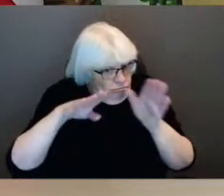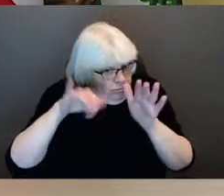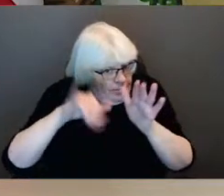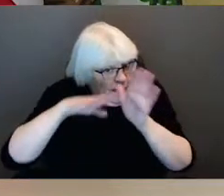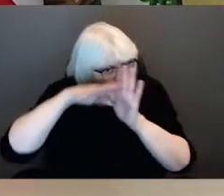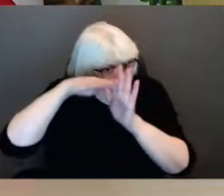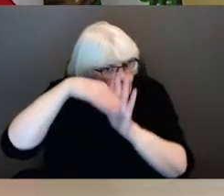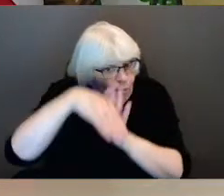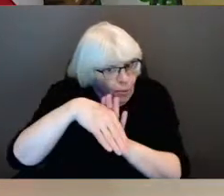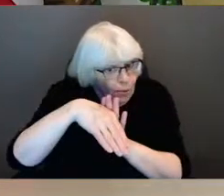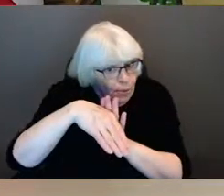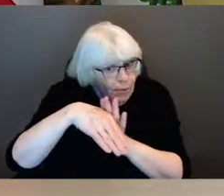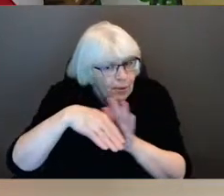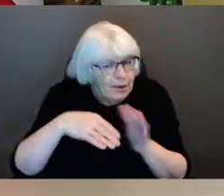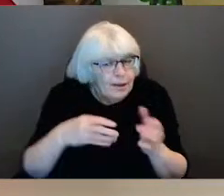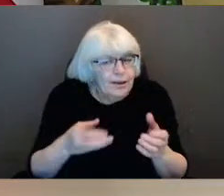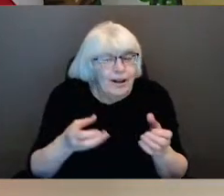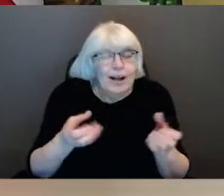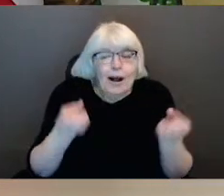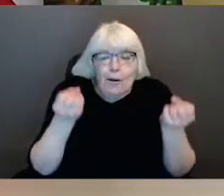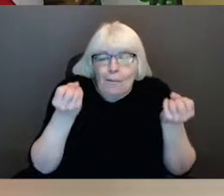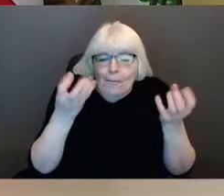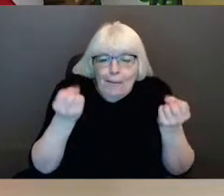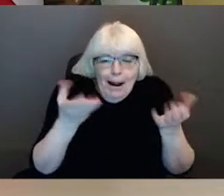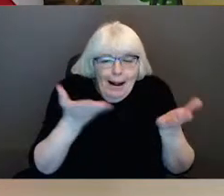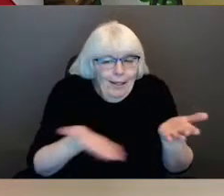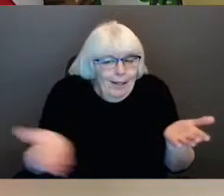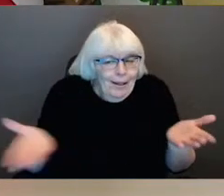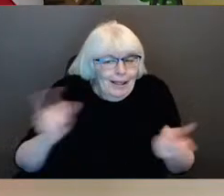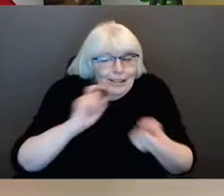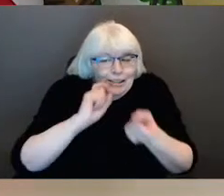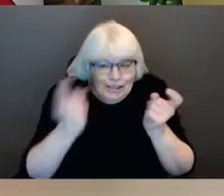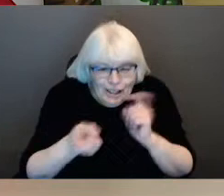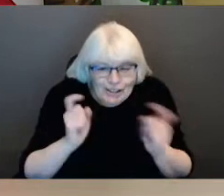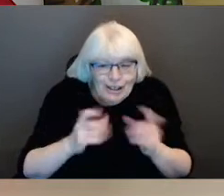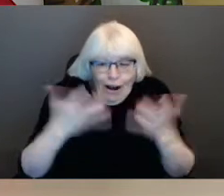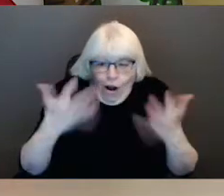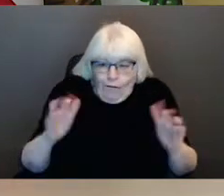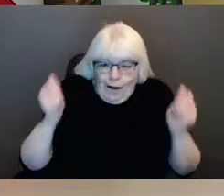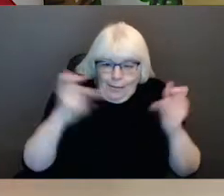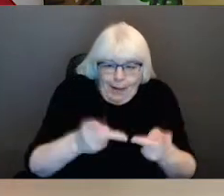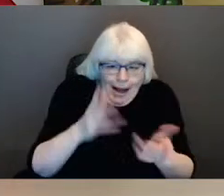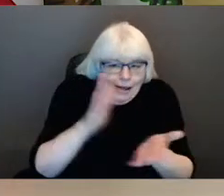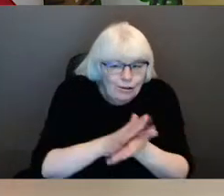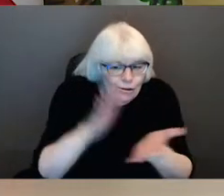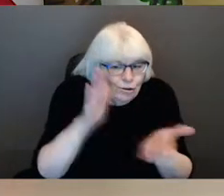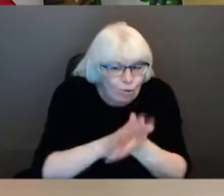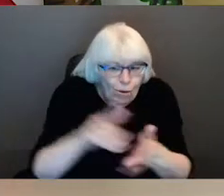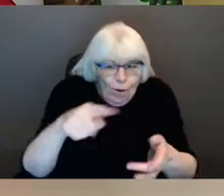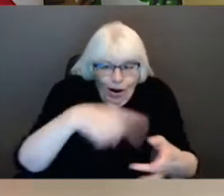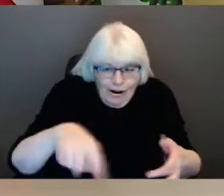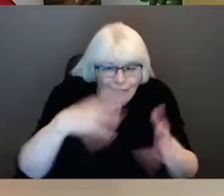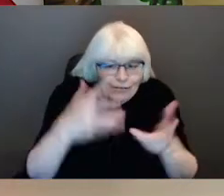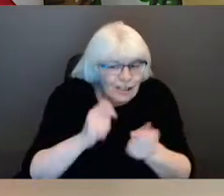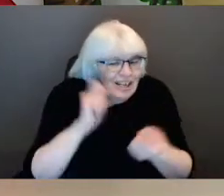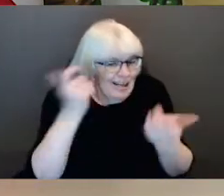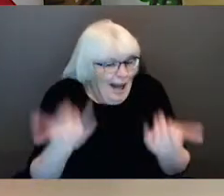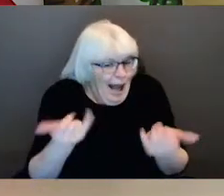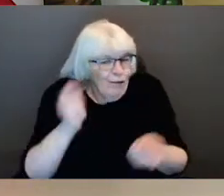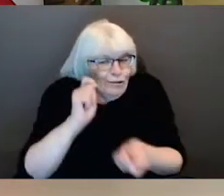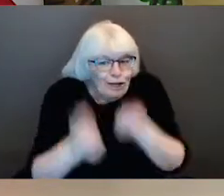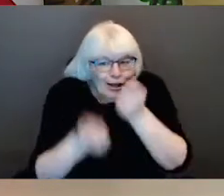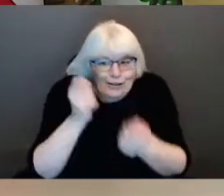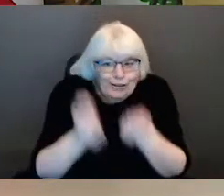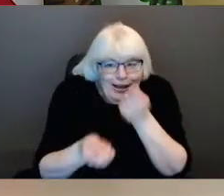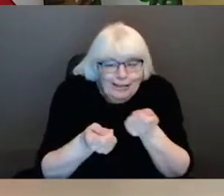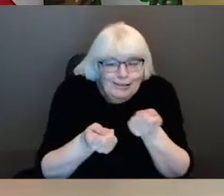There was easing up of measures yesterday, and so it's really it's so that we can